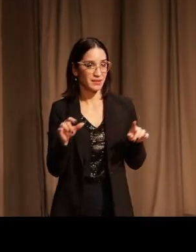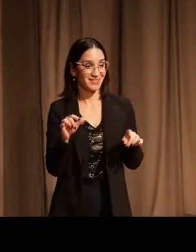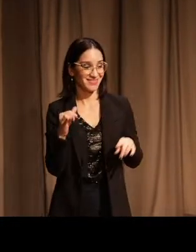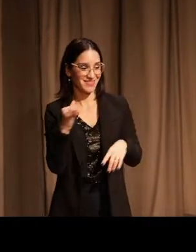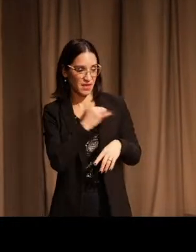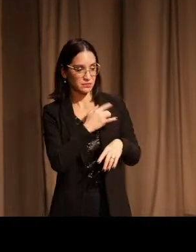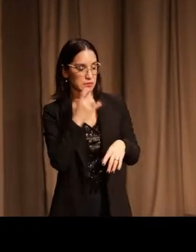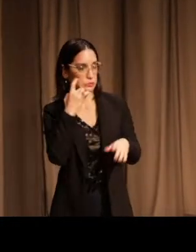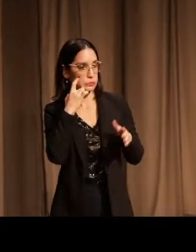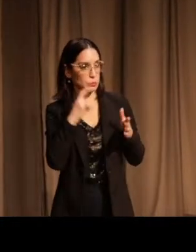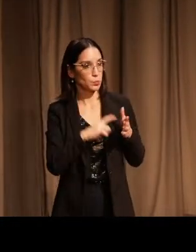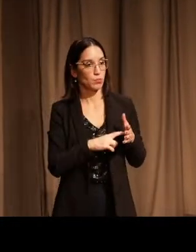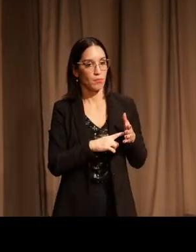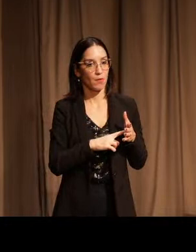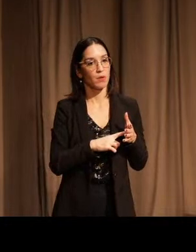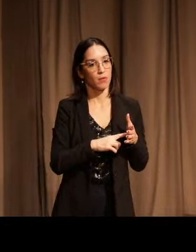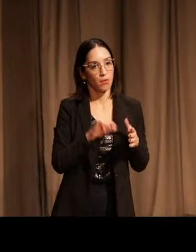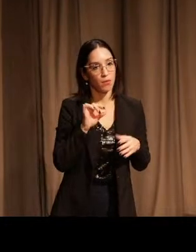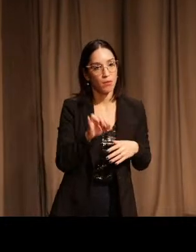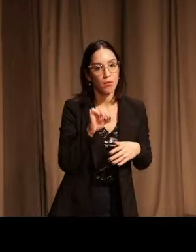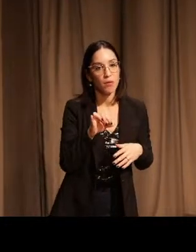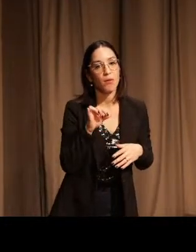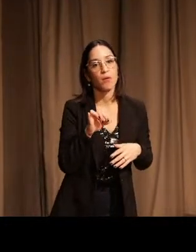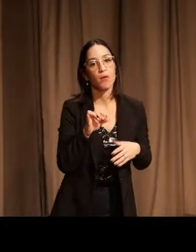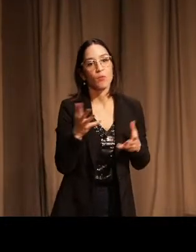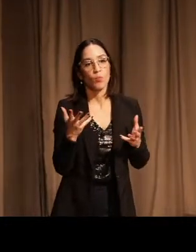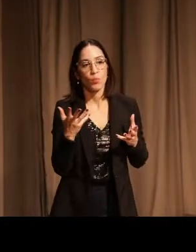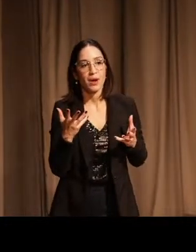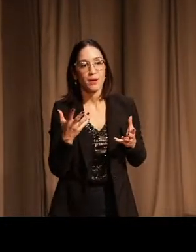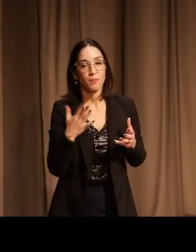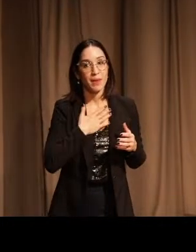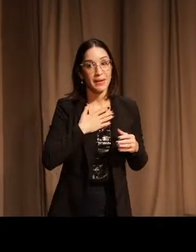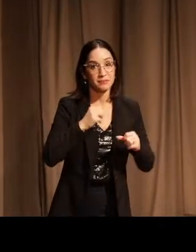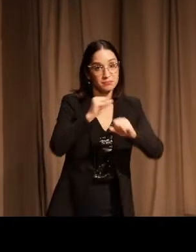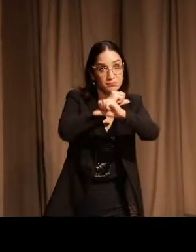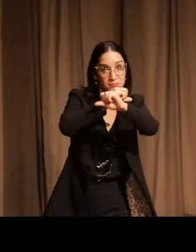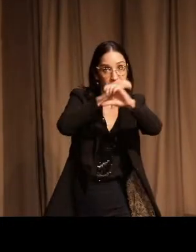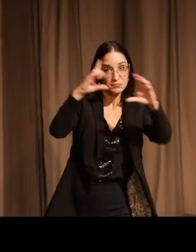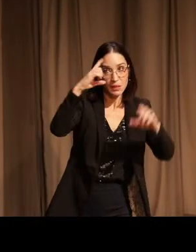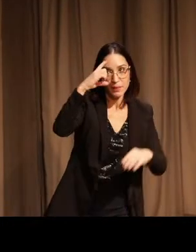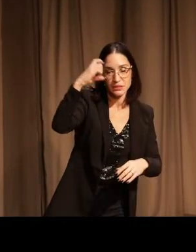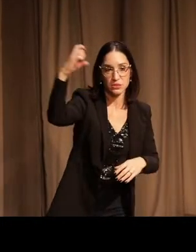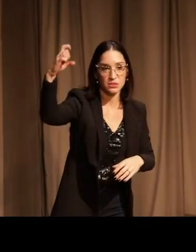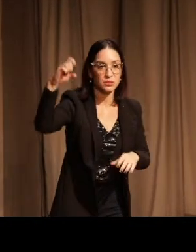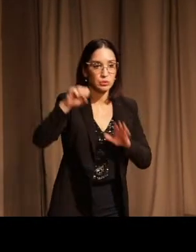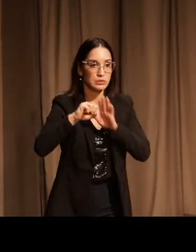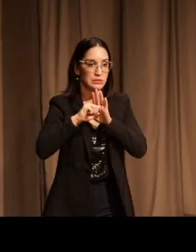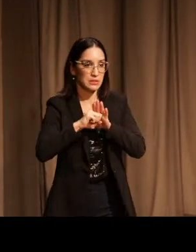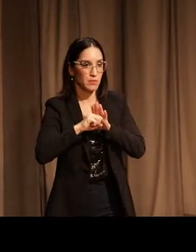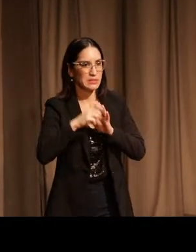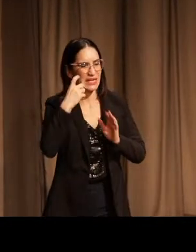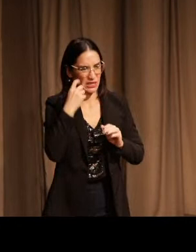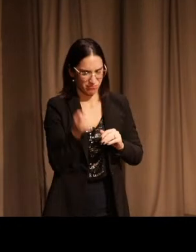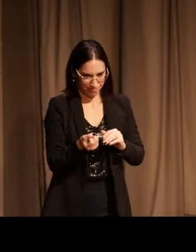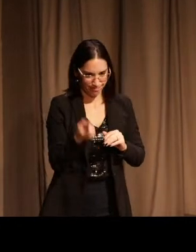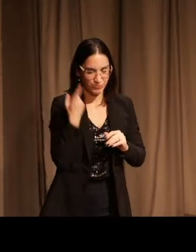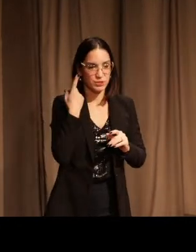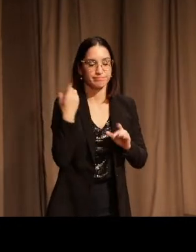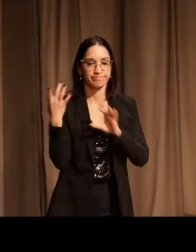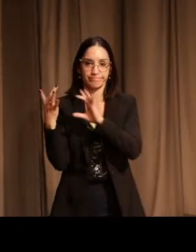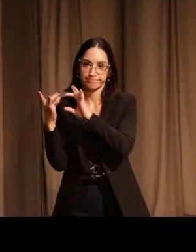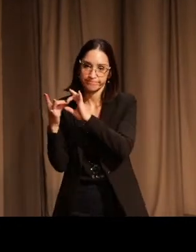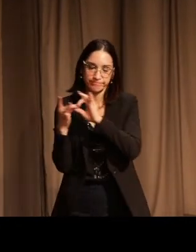I understood the power of reimagining symbols. Mm-hmm. So the models were